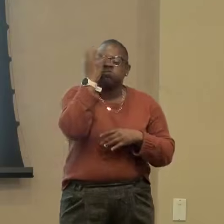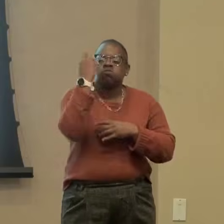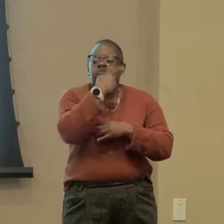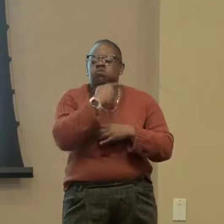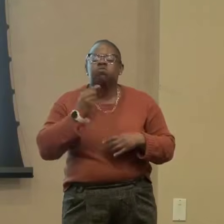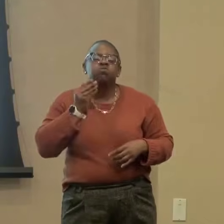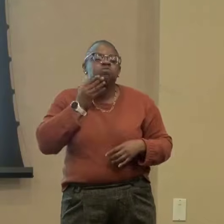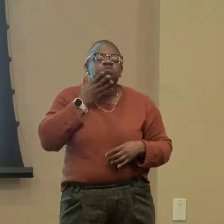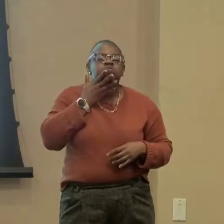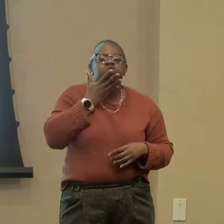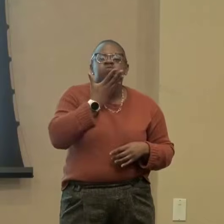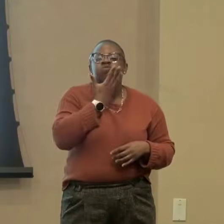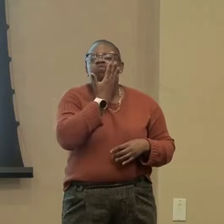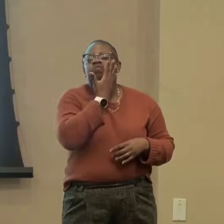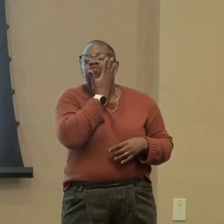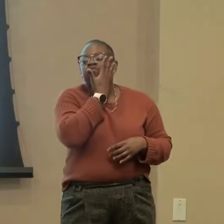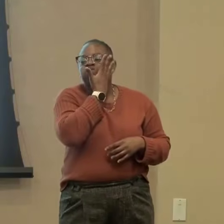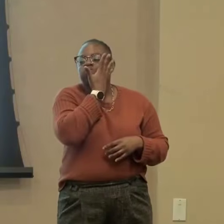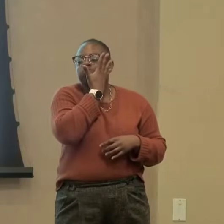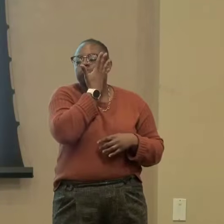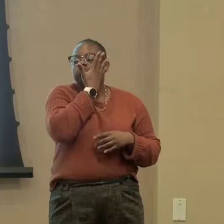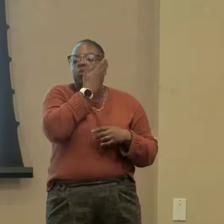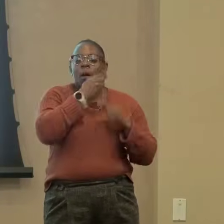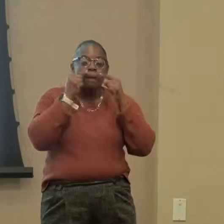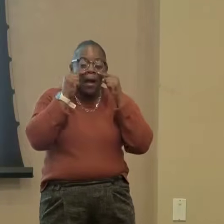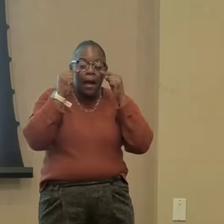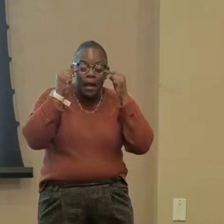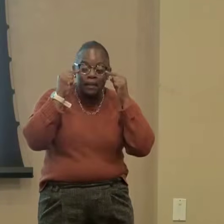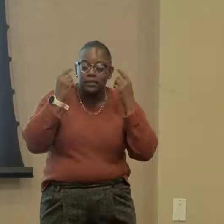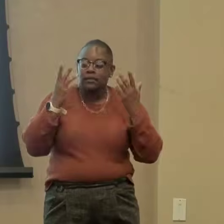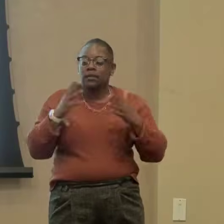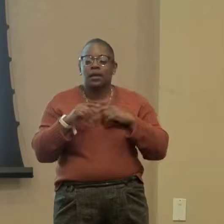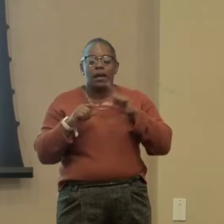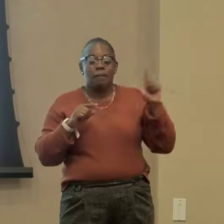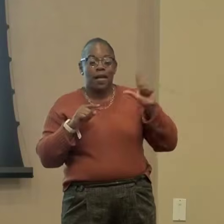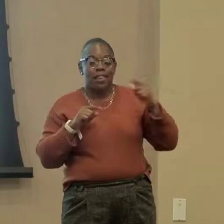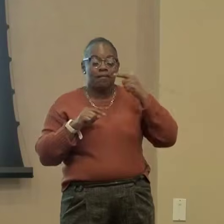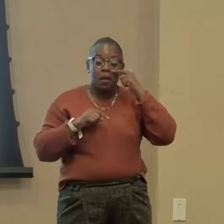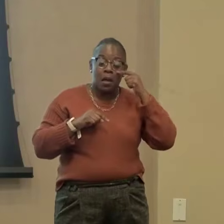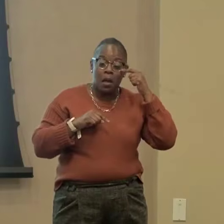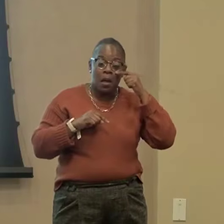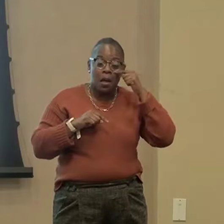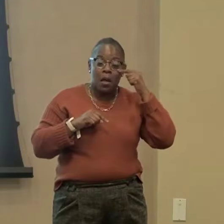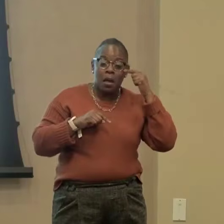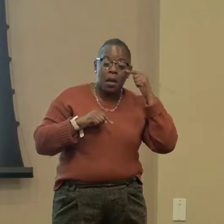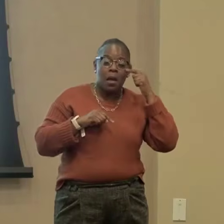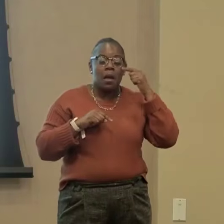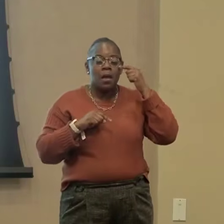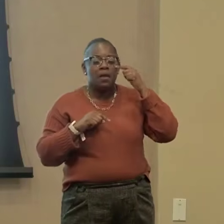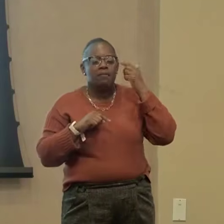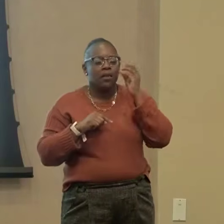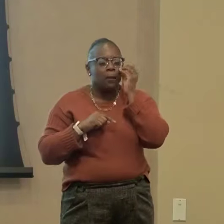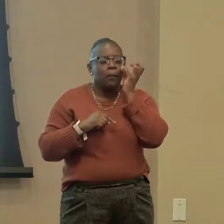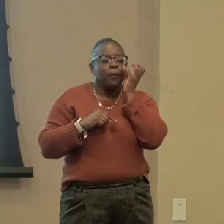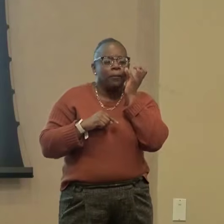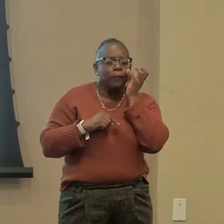the chin area and quickly rose all the way up under my eye lines. On my left lower eyelid, there felt like a sty was